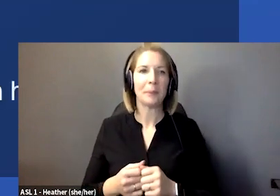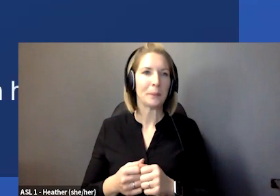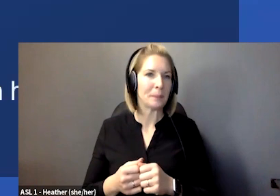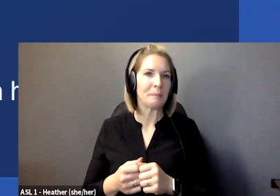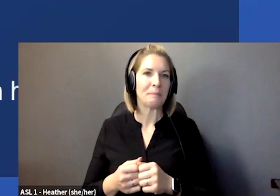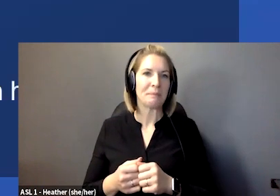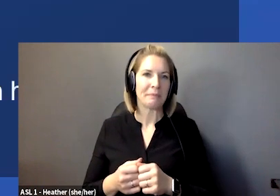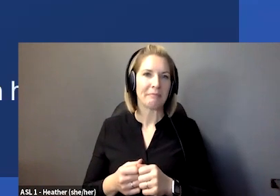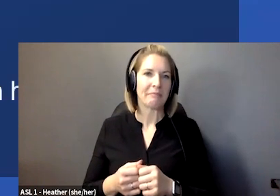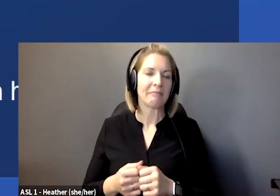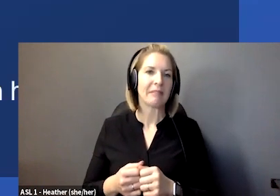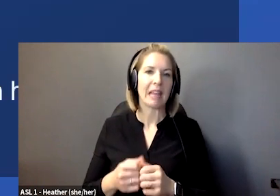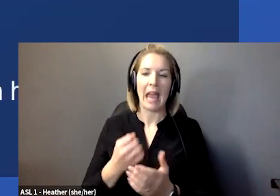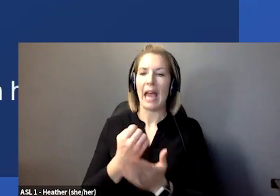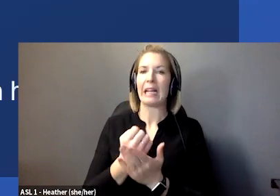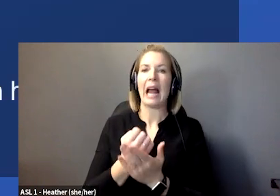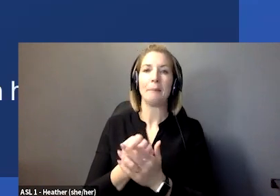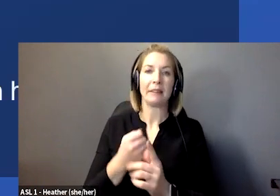impacts are key as well.